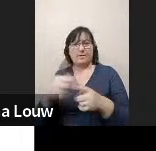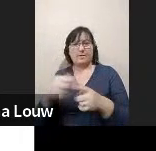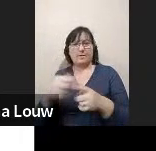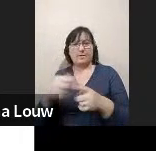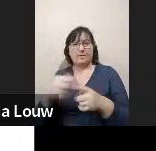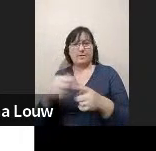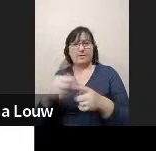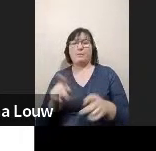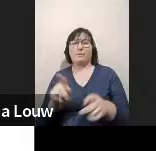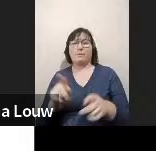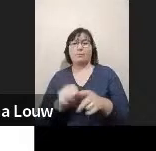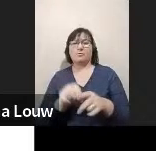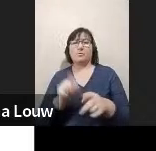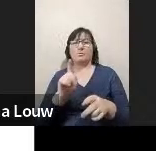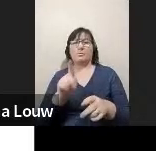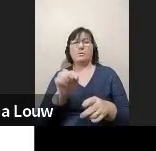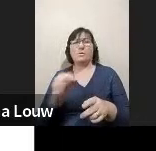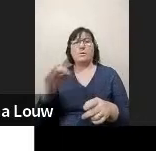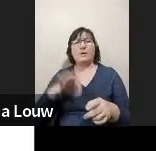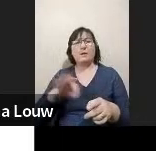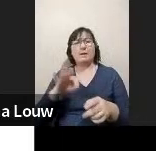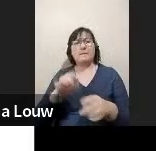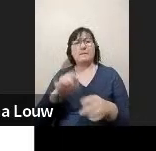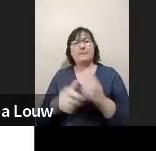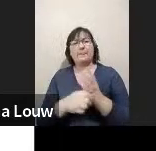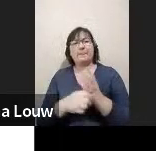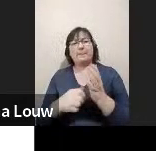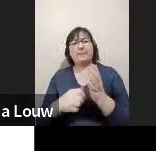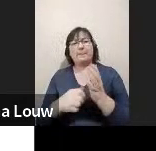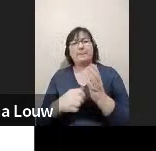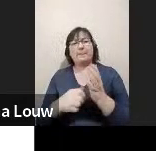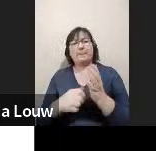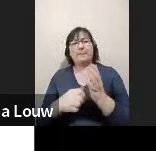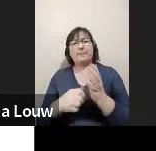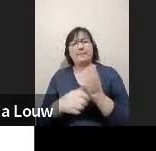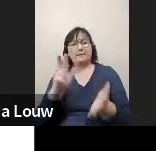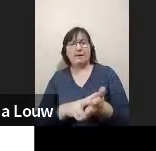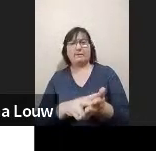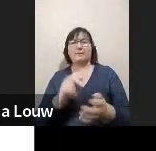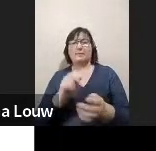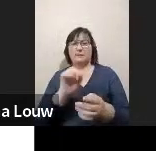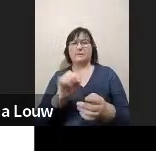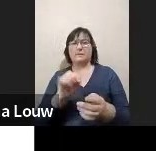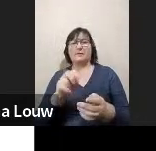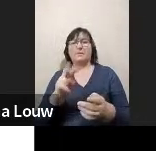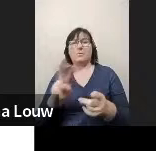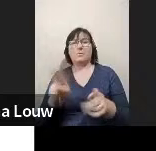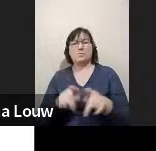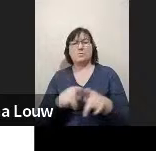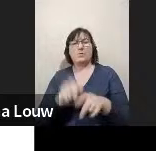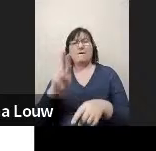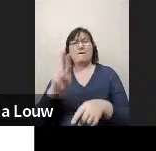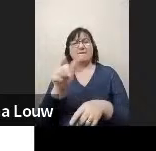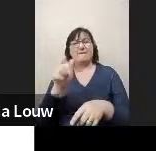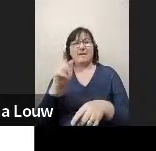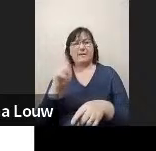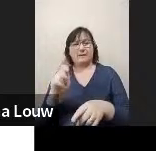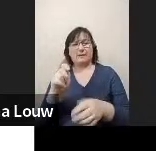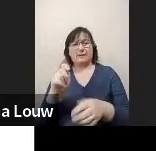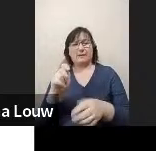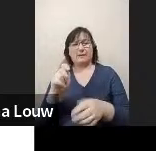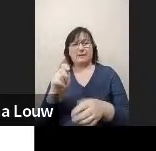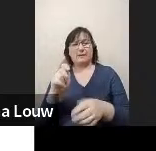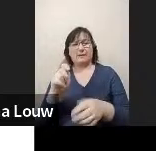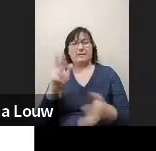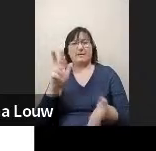Tax Act and Section 46 of the VAT Act. Okay, so a representative taxpayer would